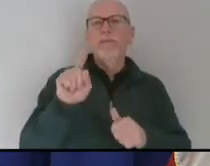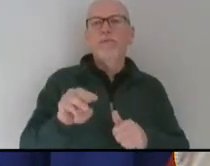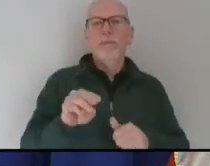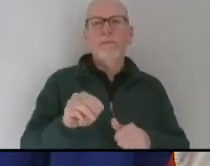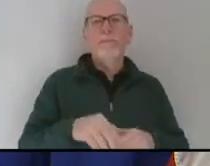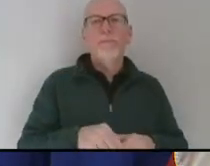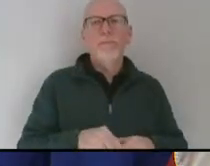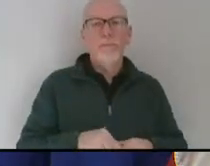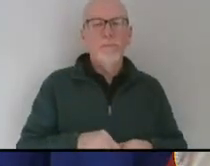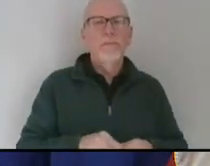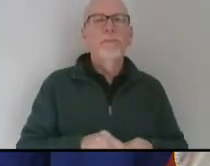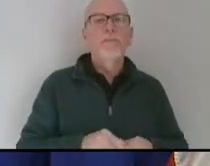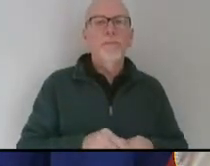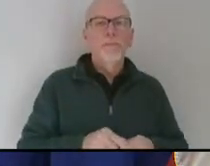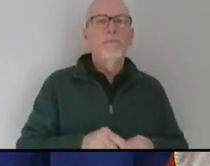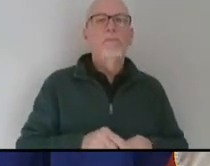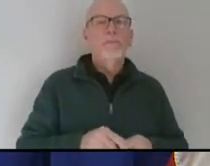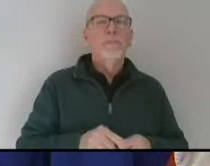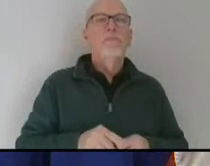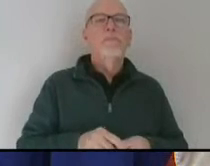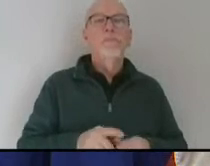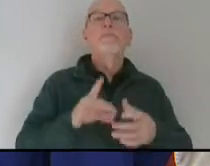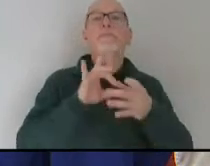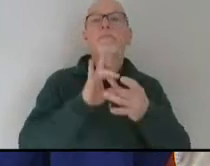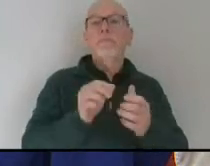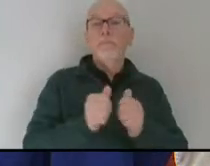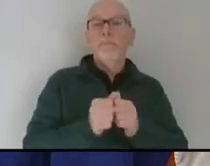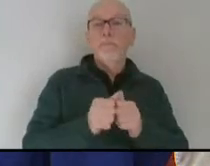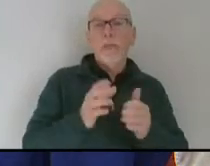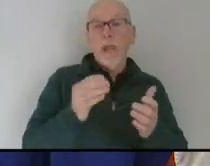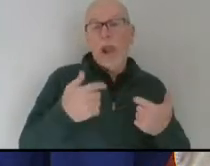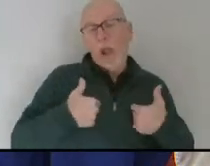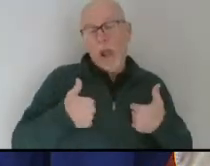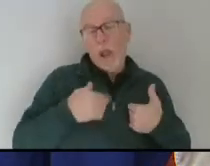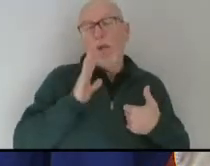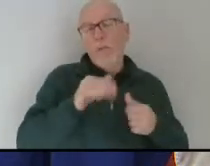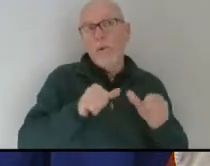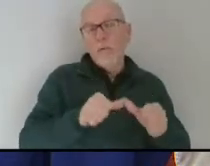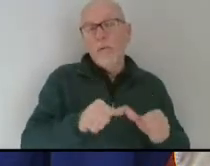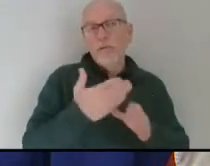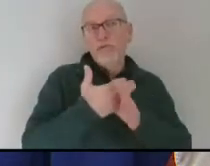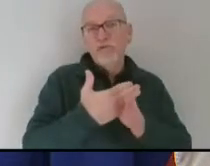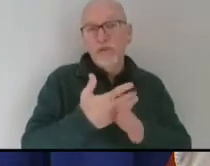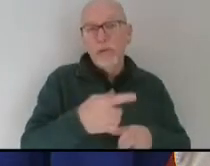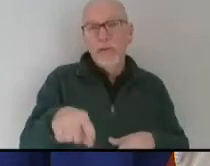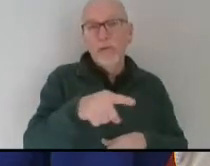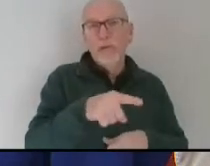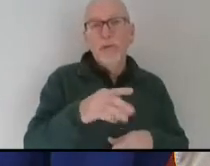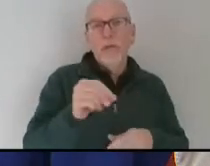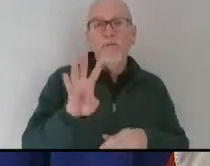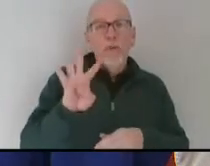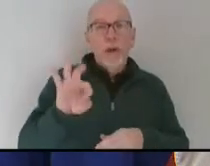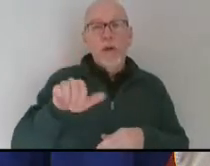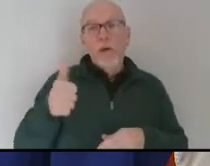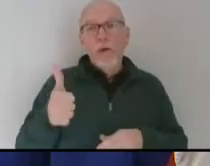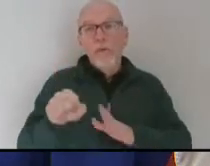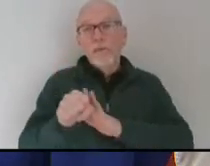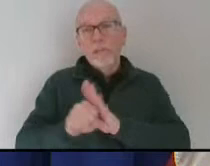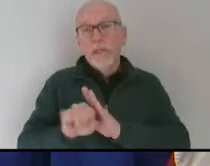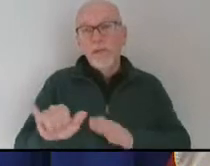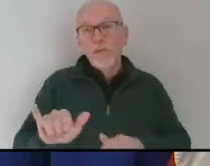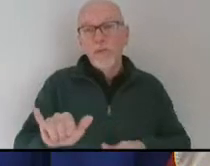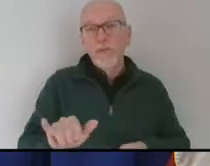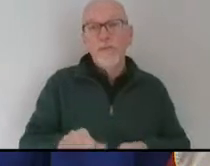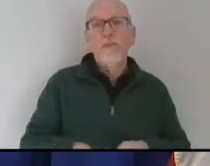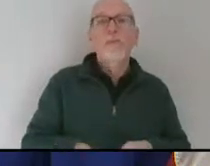that in terms of, and what I'll continue to share, and probably 49 other governors and of other